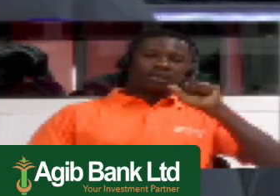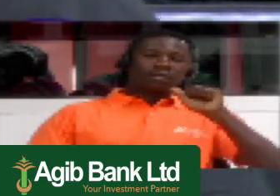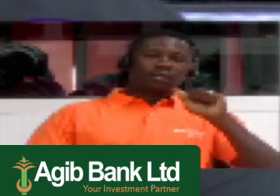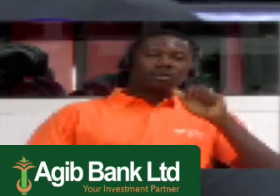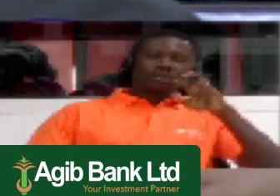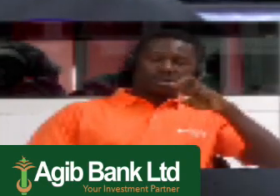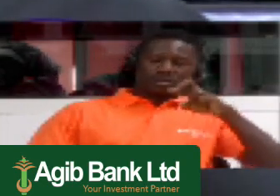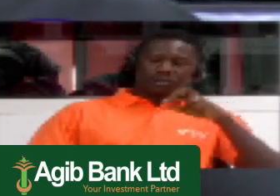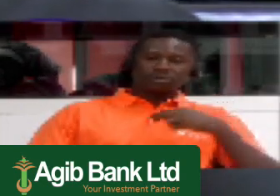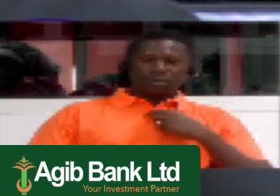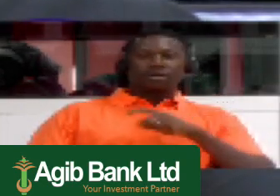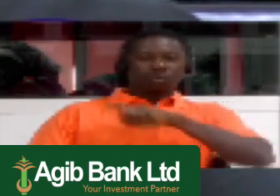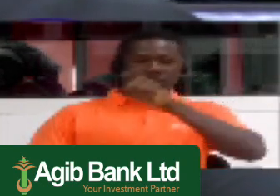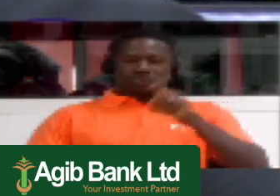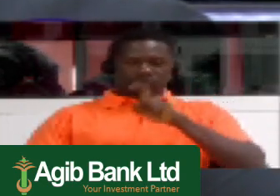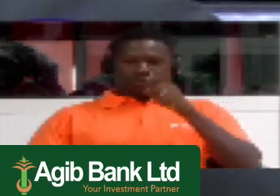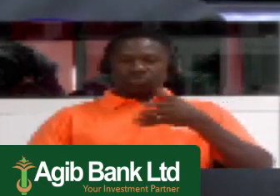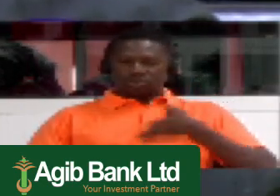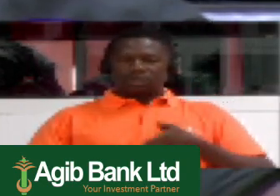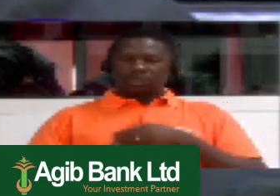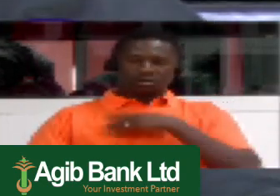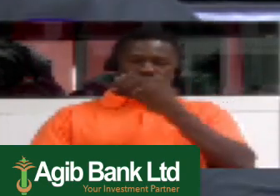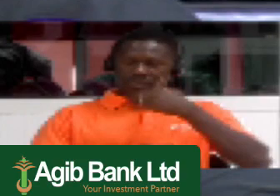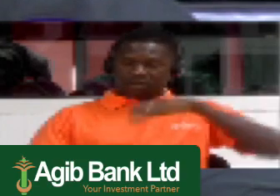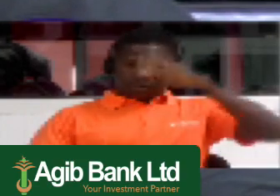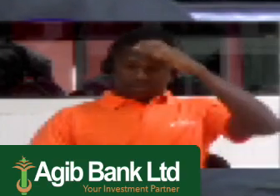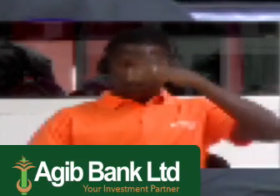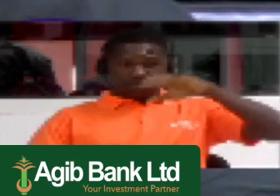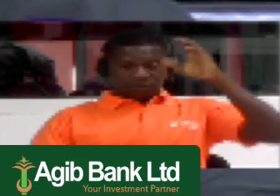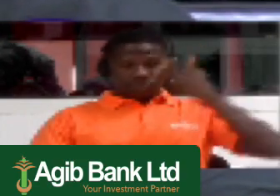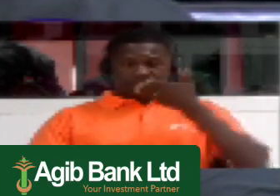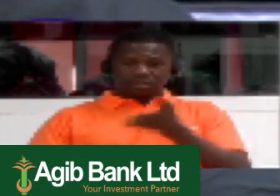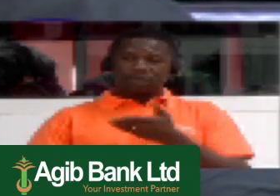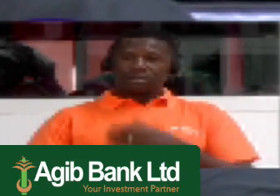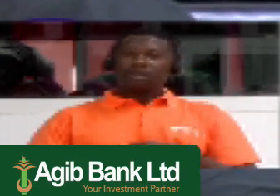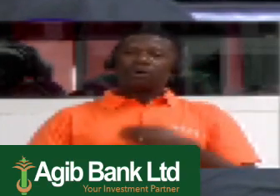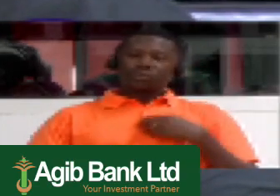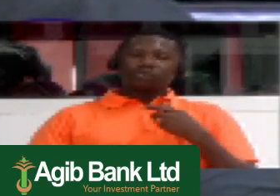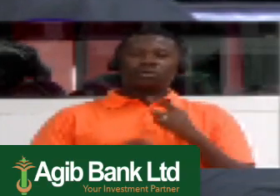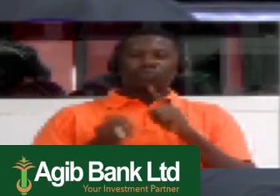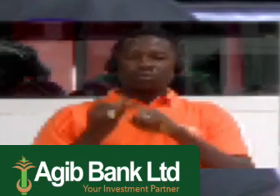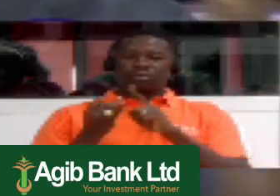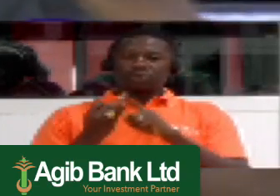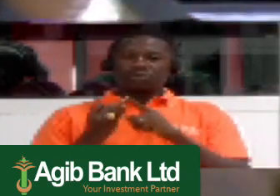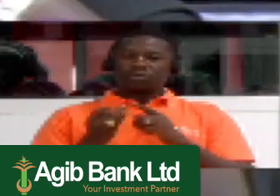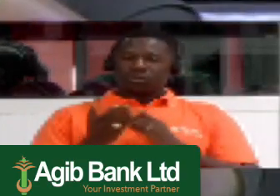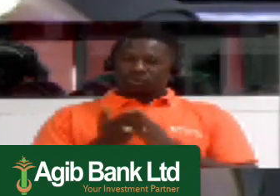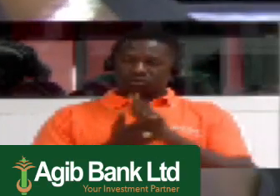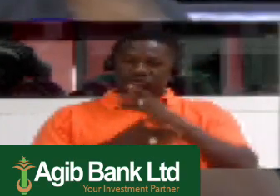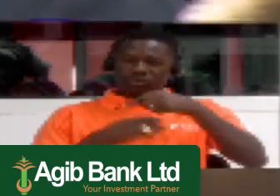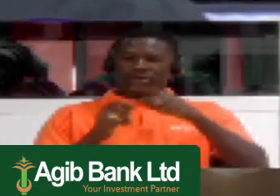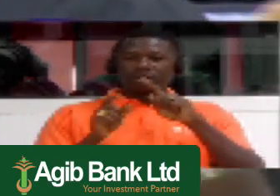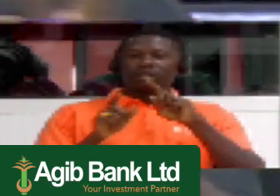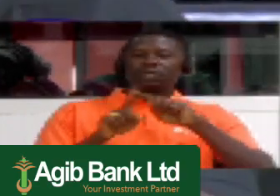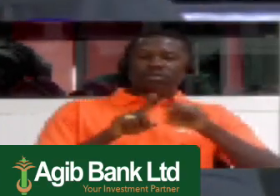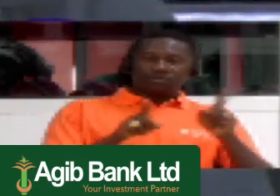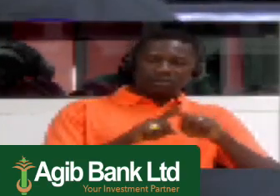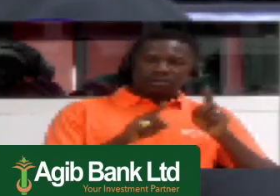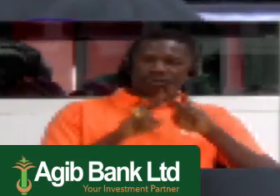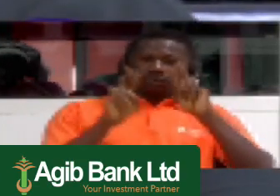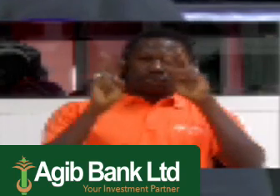today on behalf of the commission. I will also like to go through the different topics we'll be